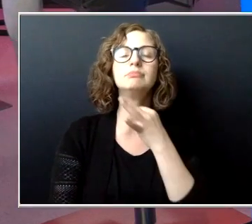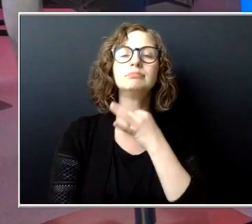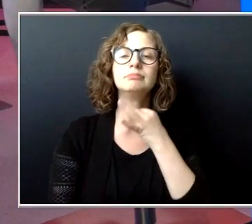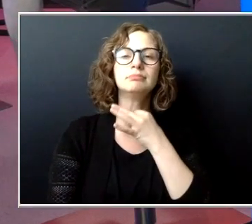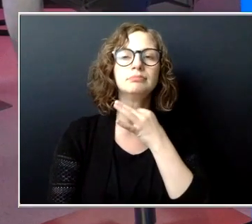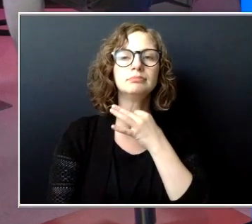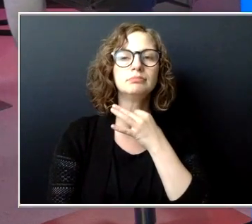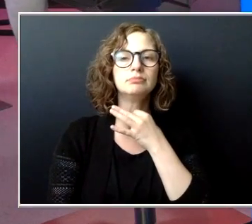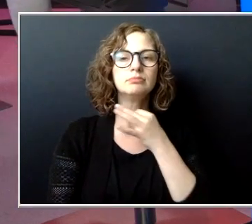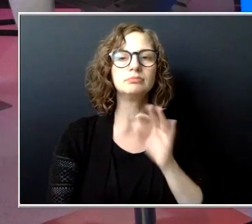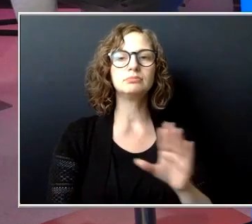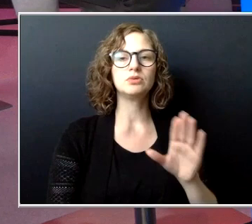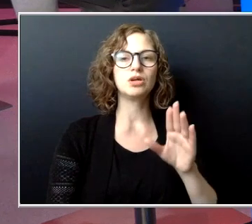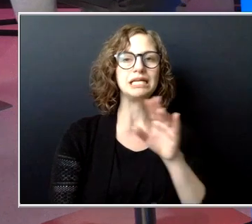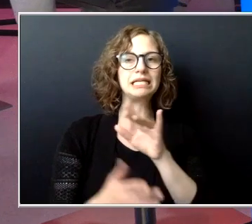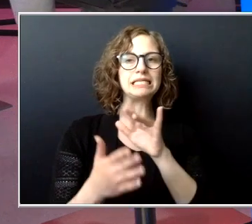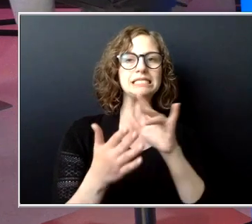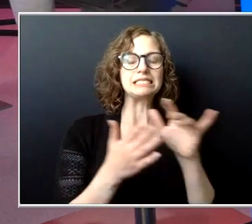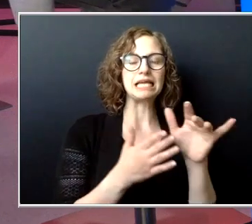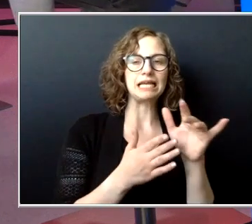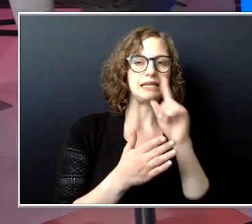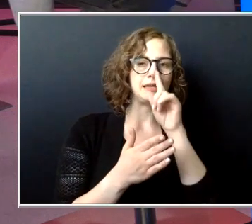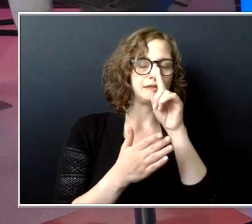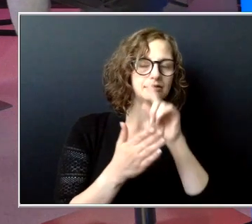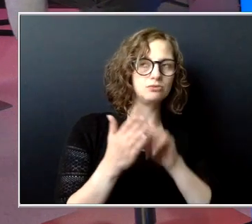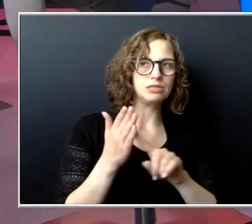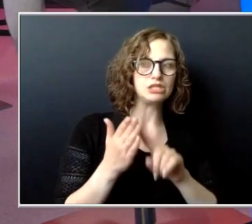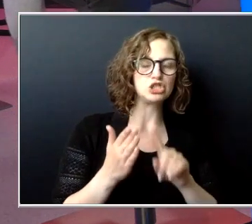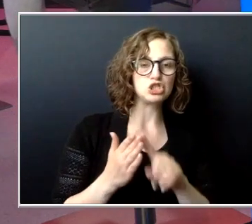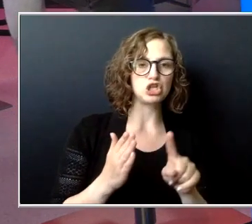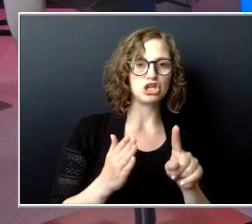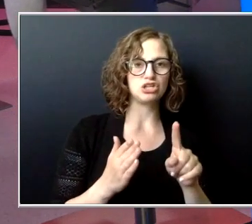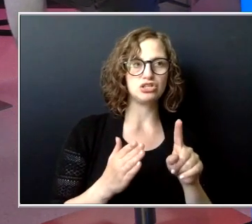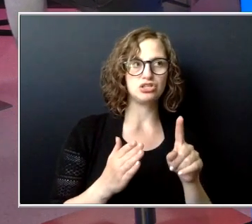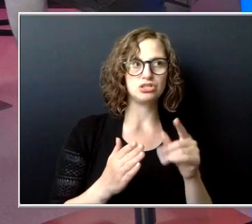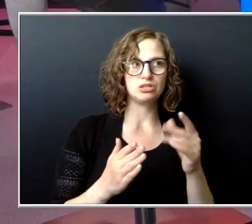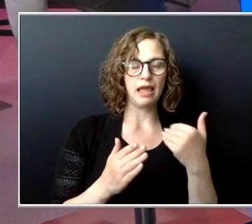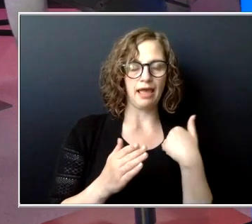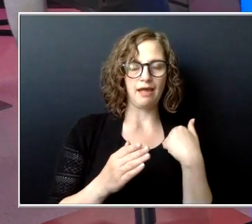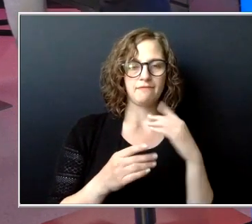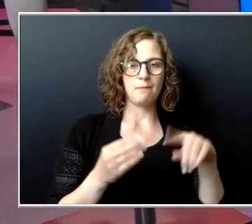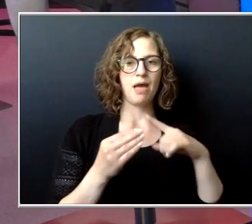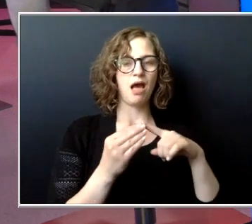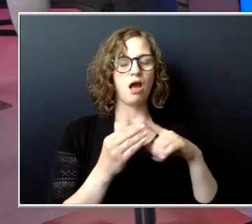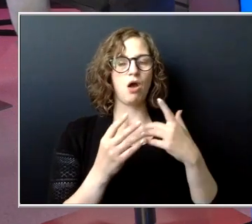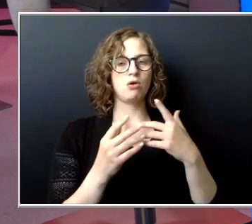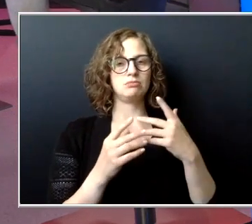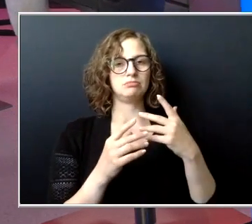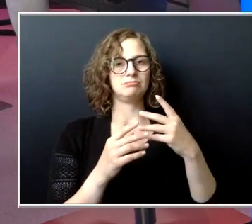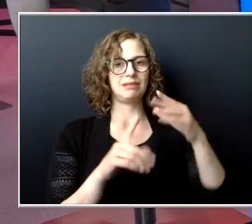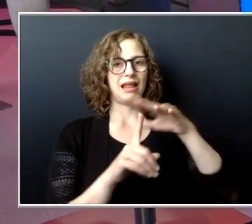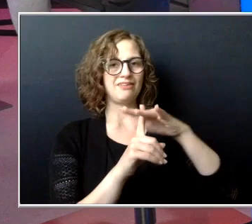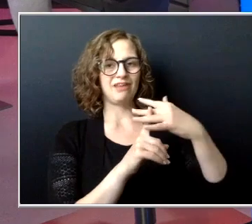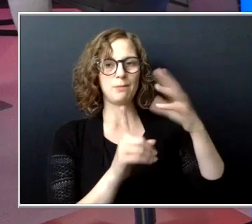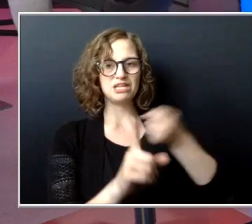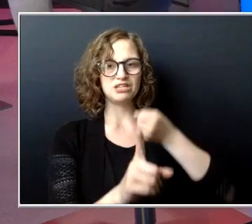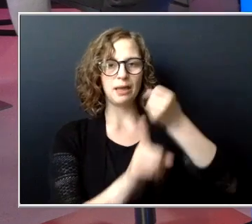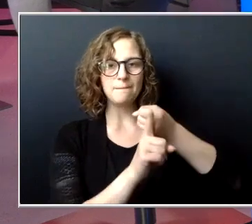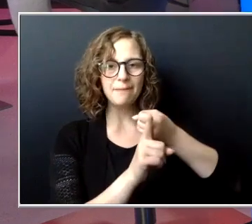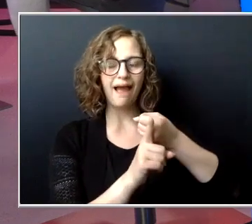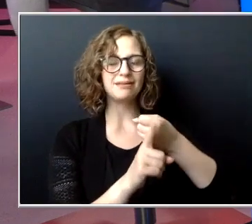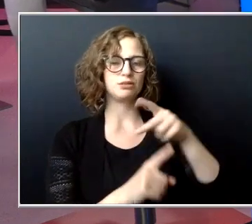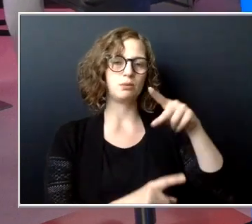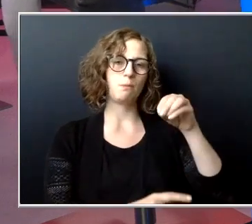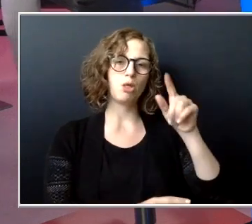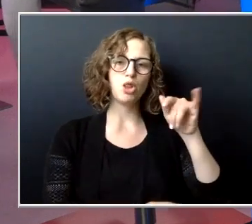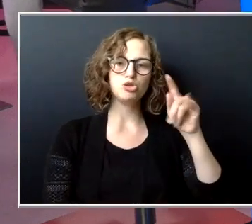on environmental impacts like pollution on diabetes and heart disease? Can you explain more about that,